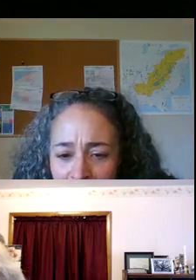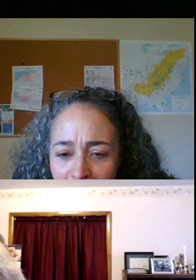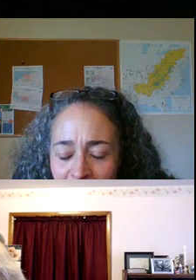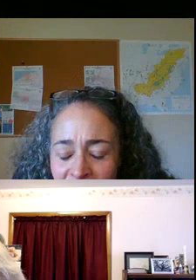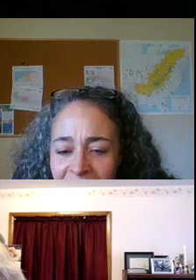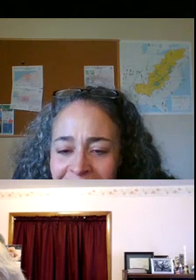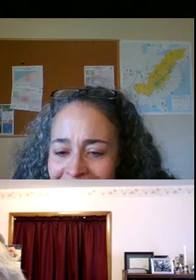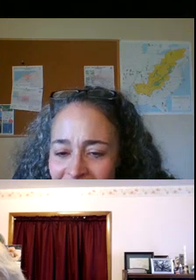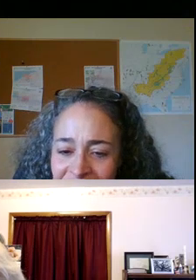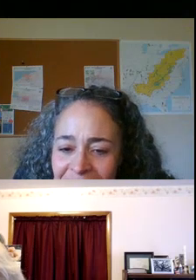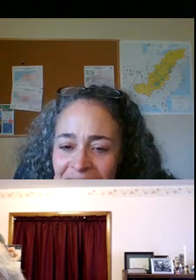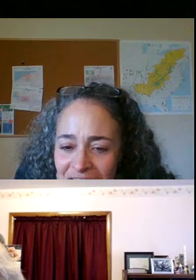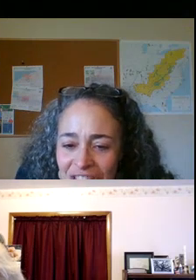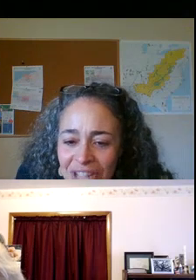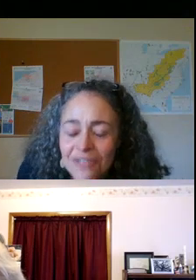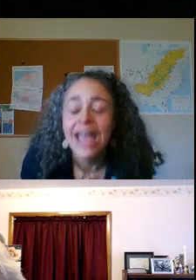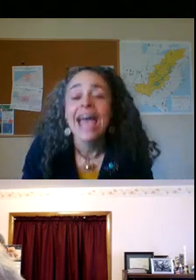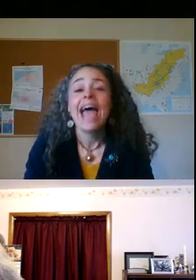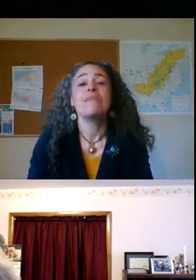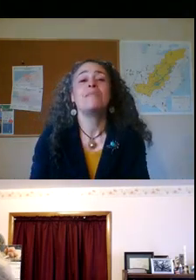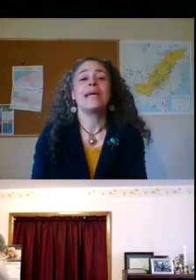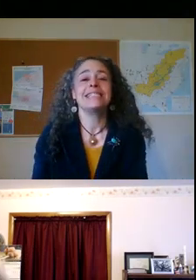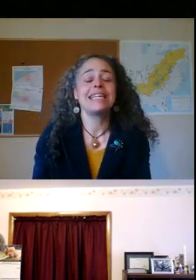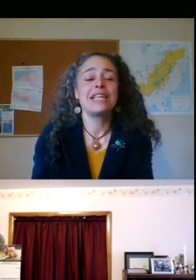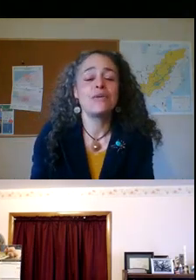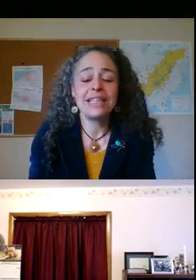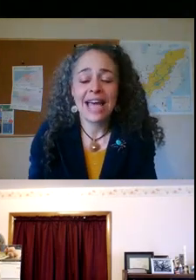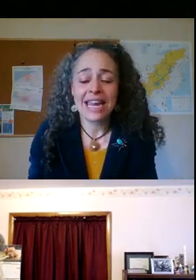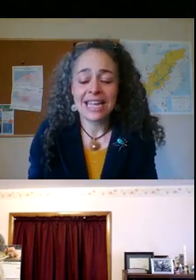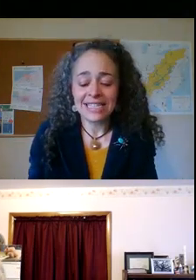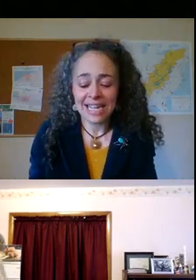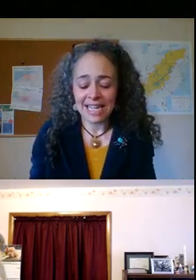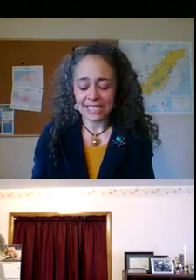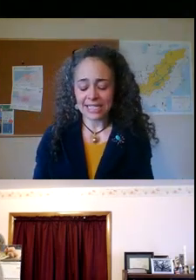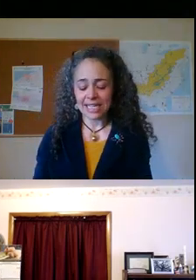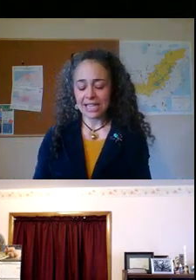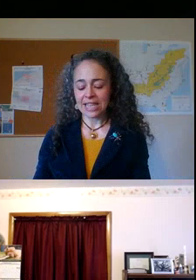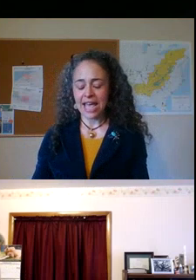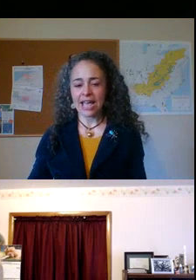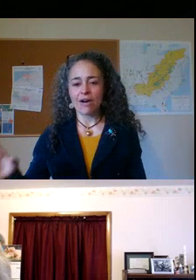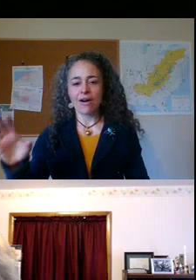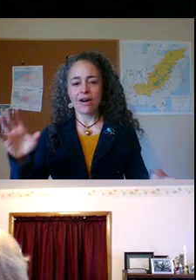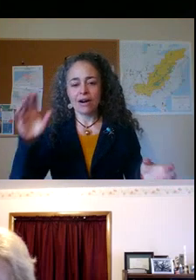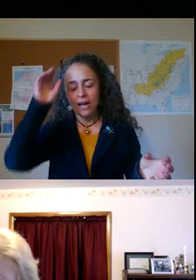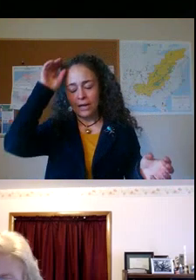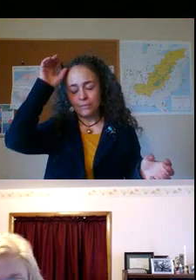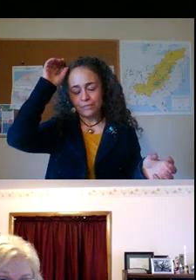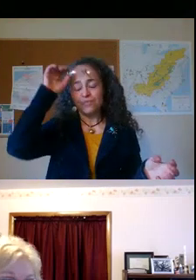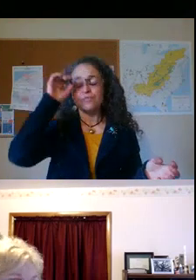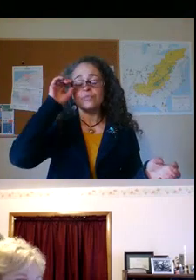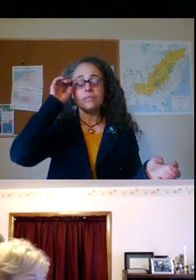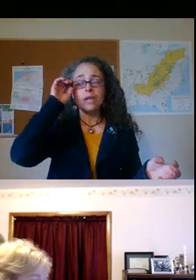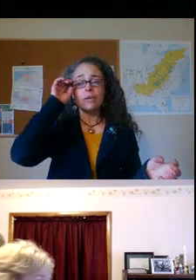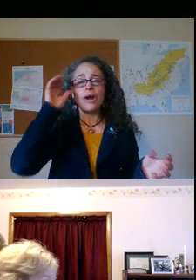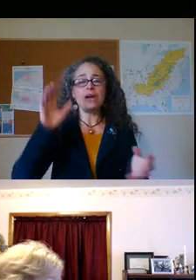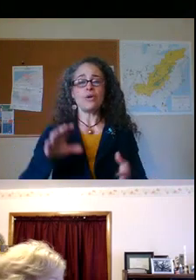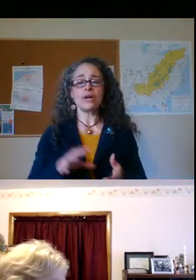and Economic Revitalization Initiative. And basically what that is they are